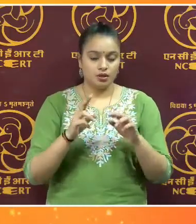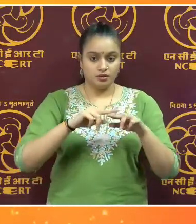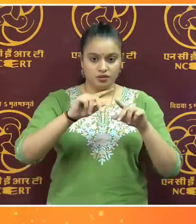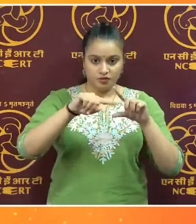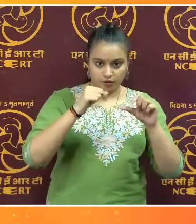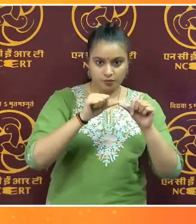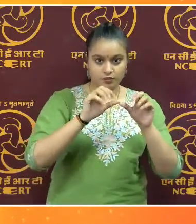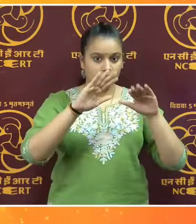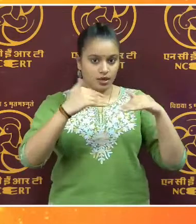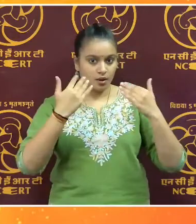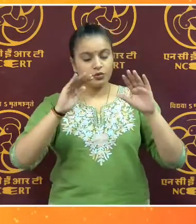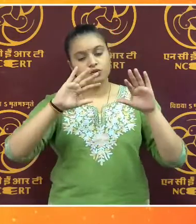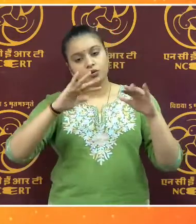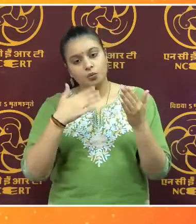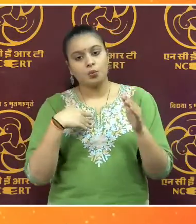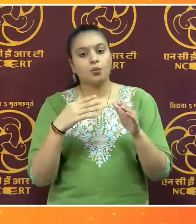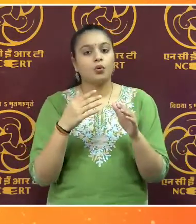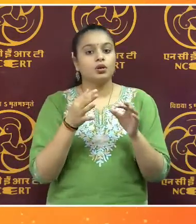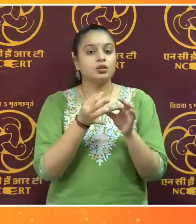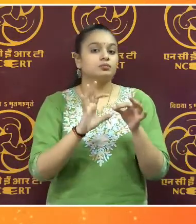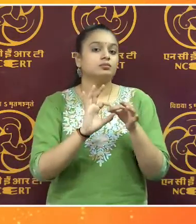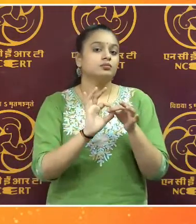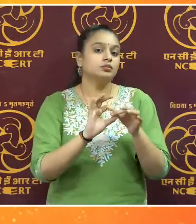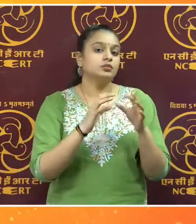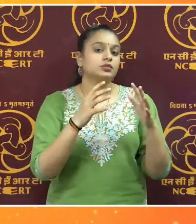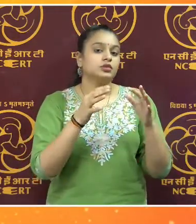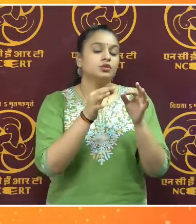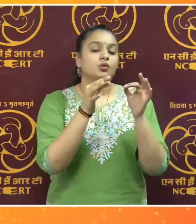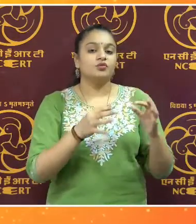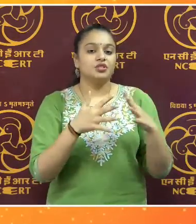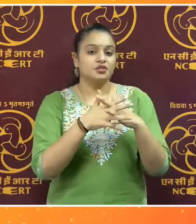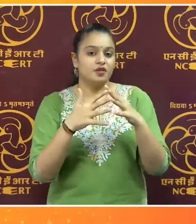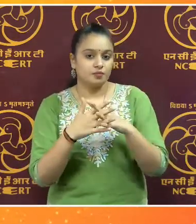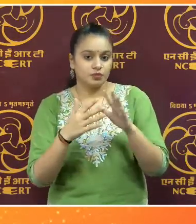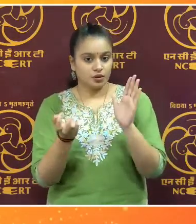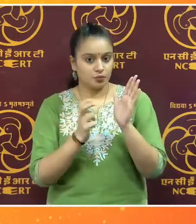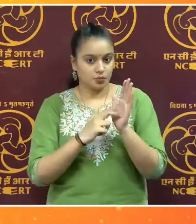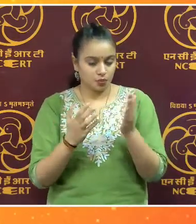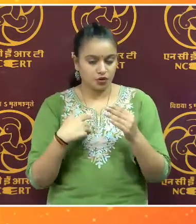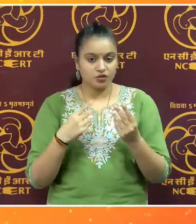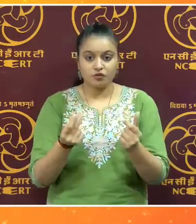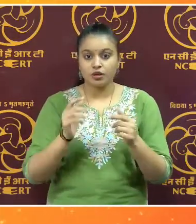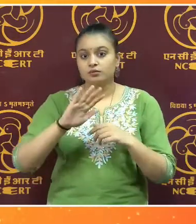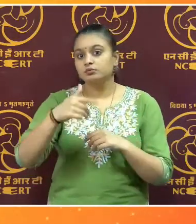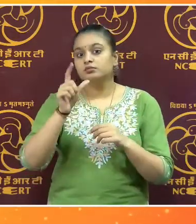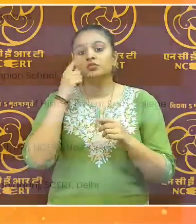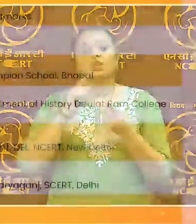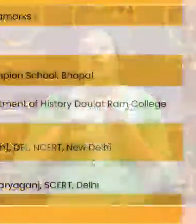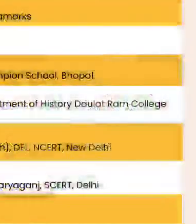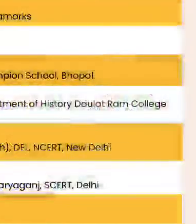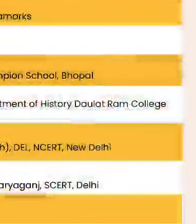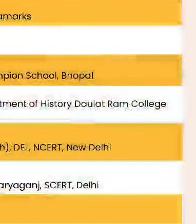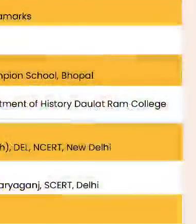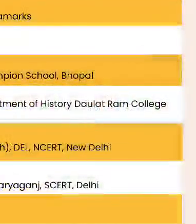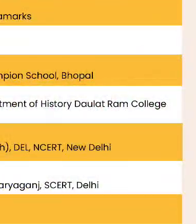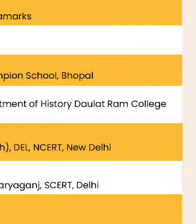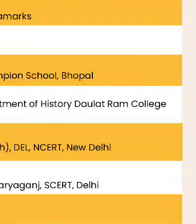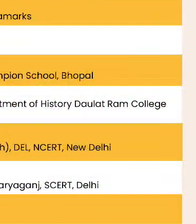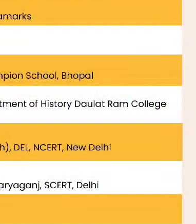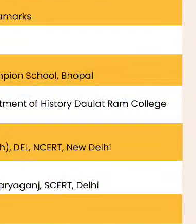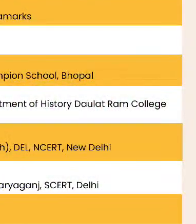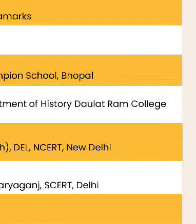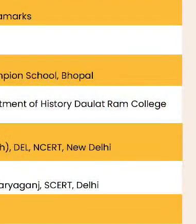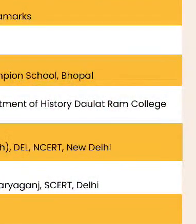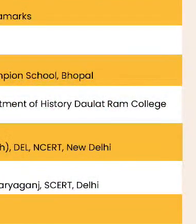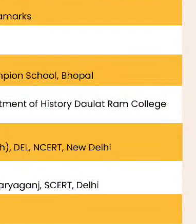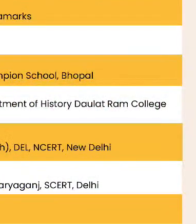and Amazon, and also on NCERT's official website. Now let's have a quick look on the upcoming sessions, what all sessions you will be watching today on